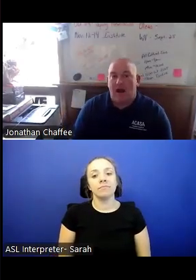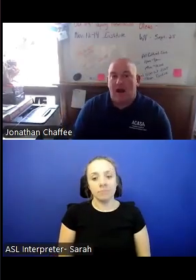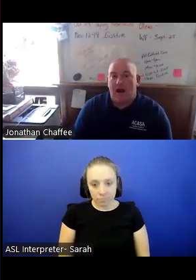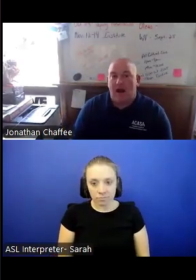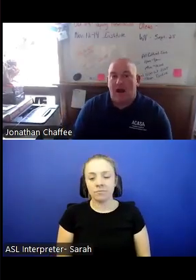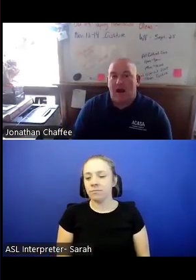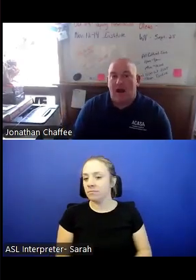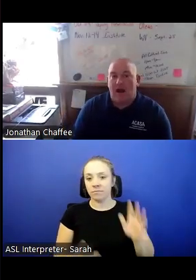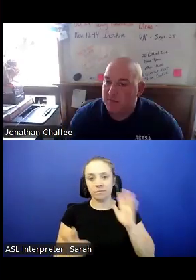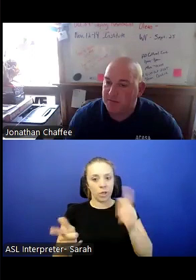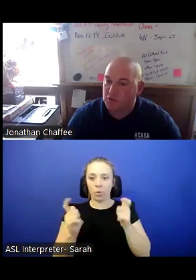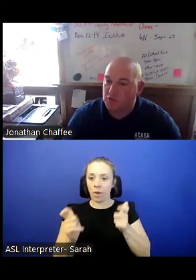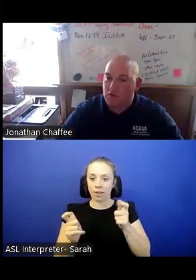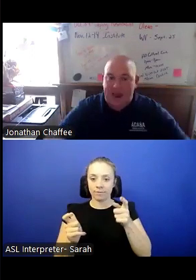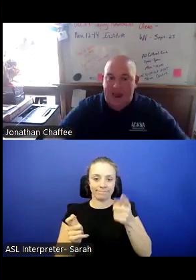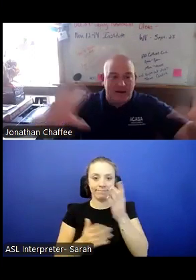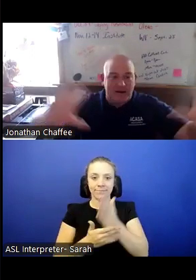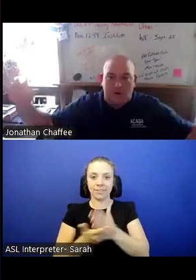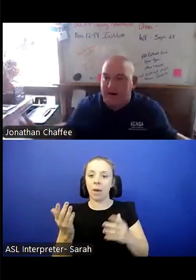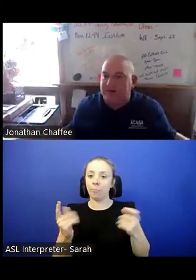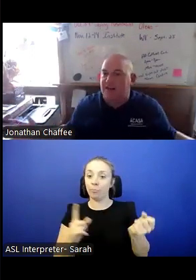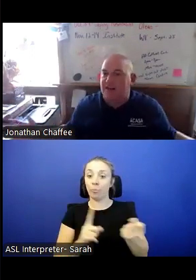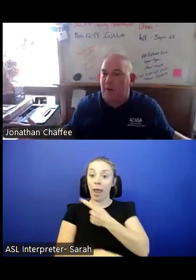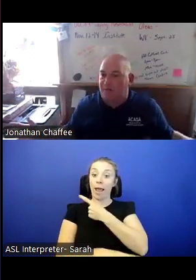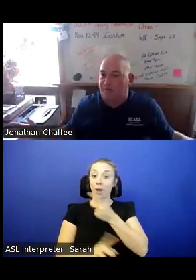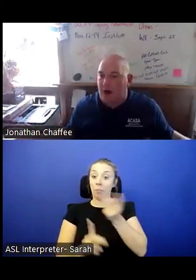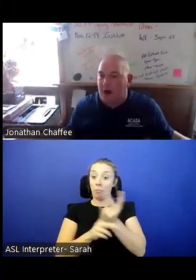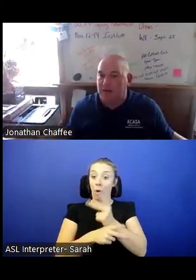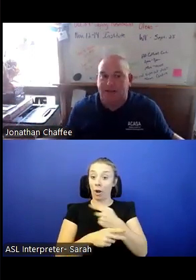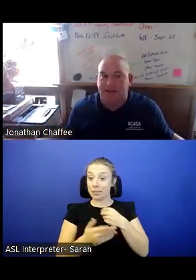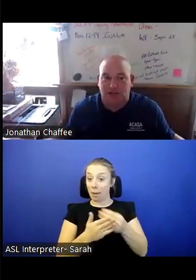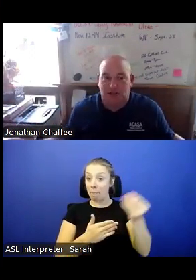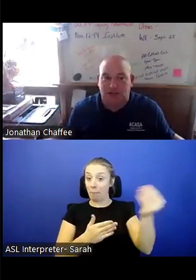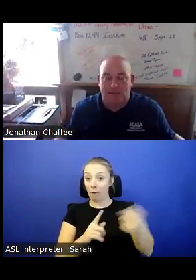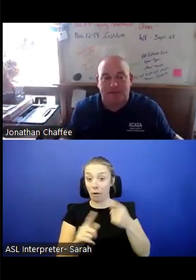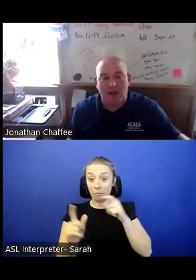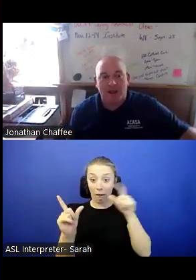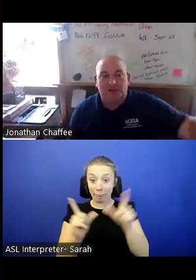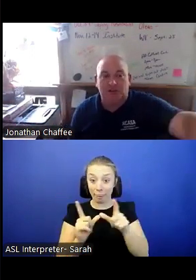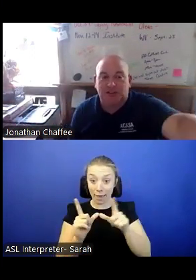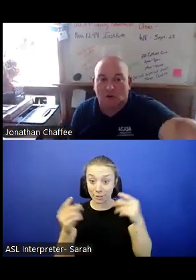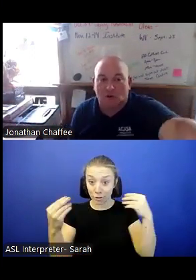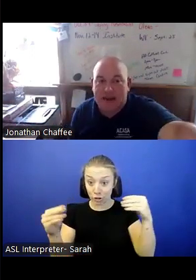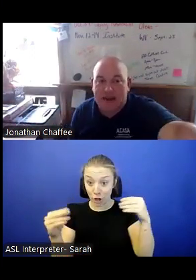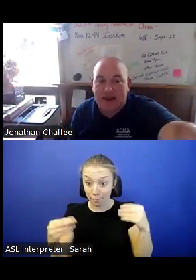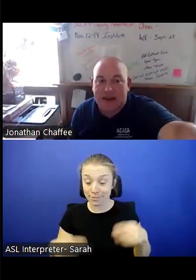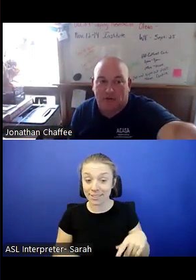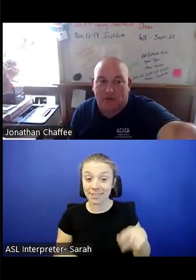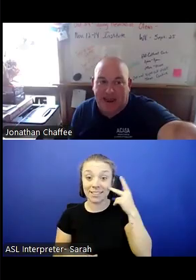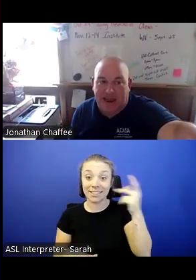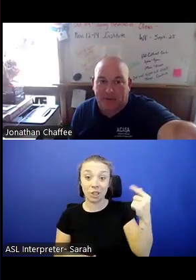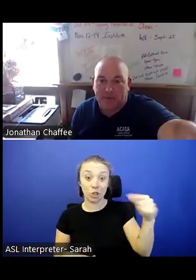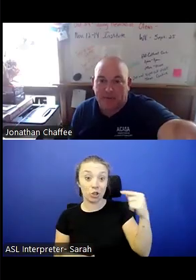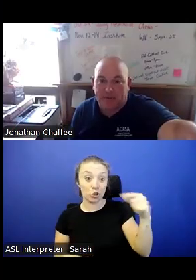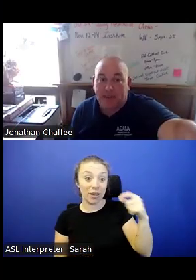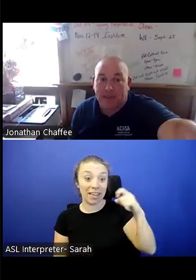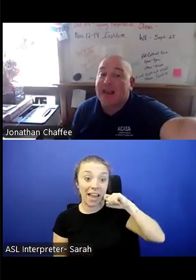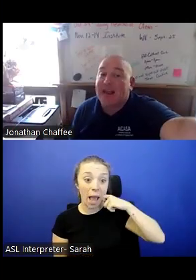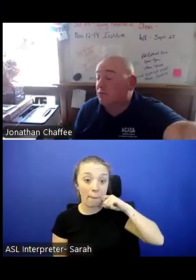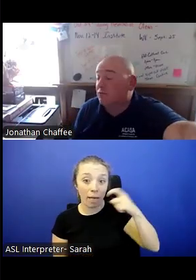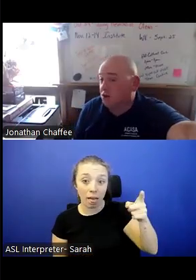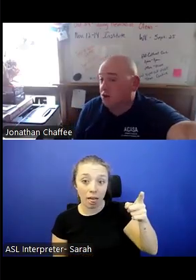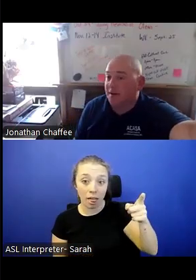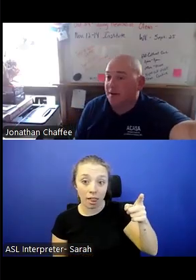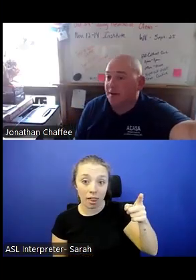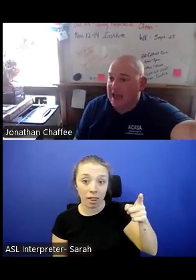Real quick, here's some of the random products I've bought from unlicensed shops. So this green apple vape, it actually